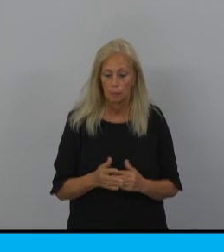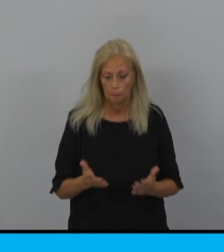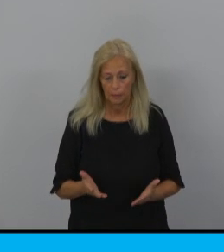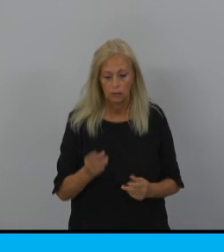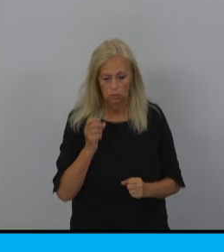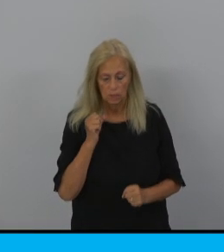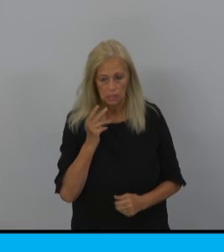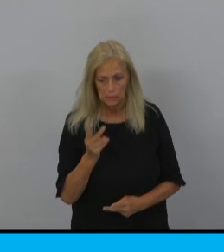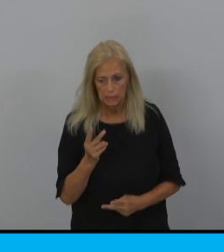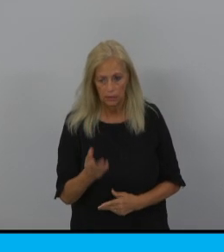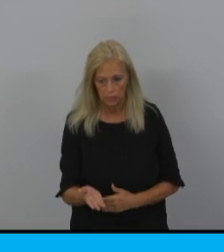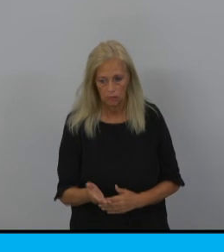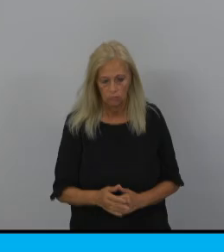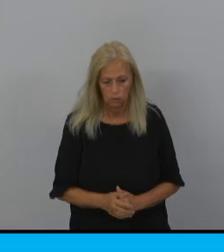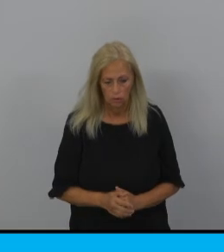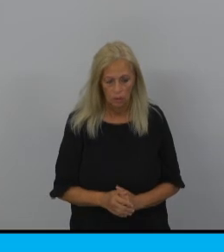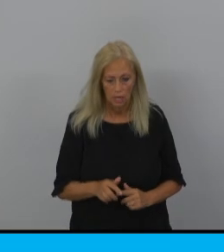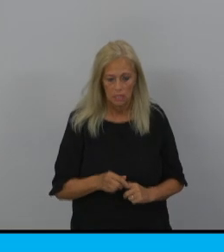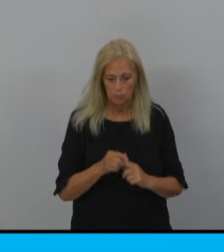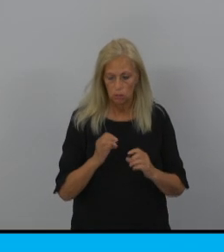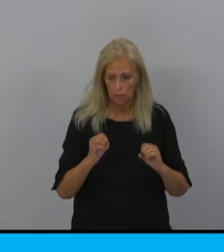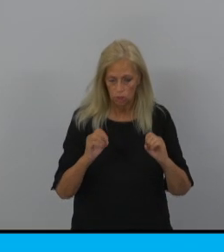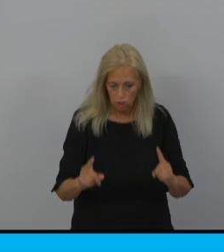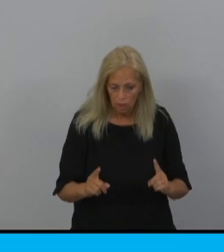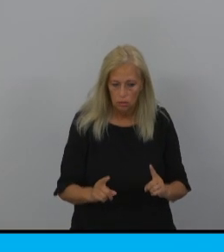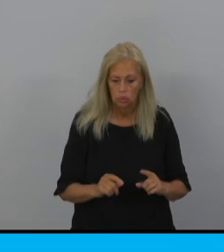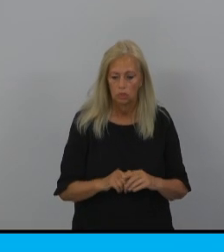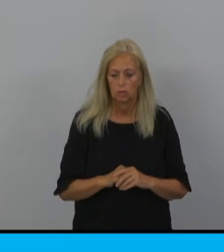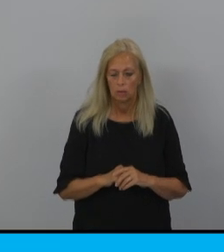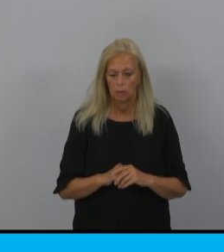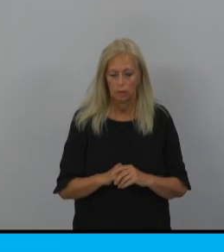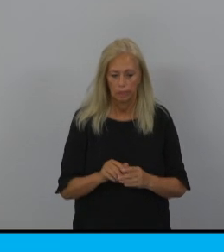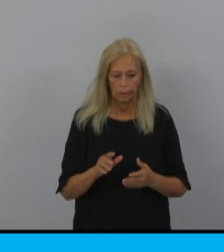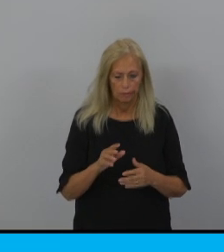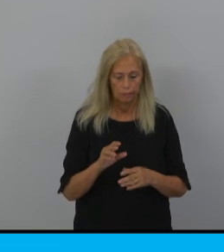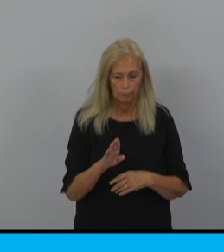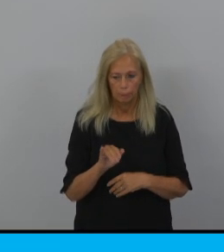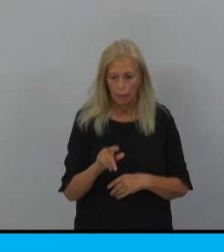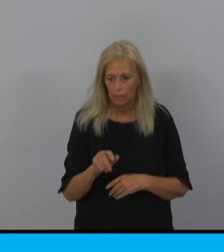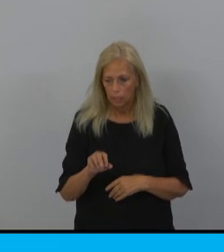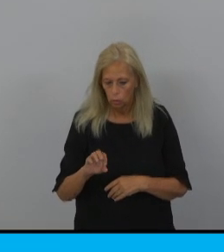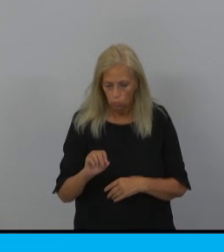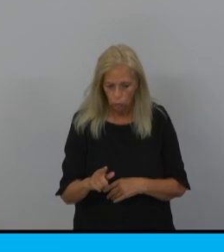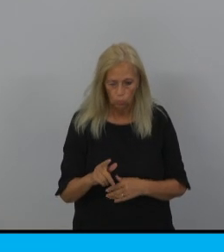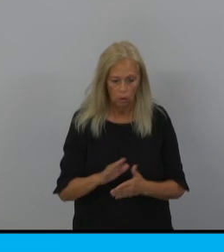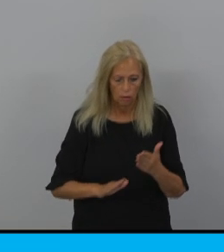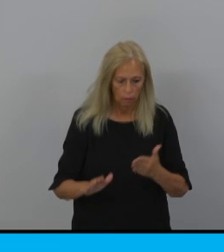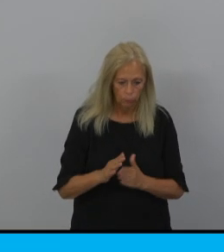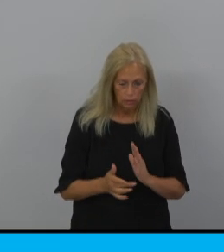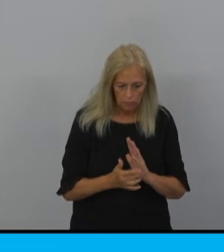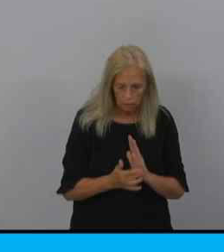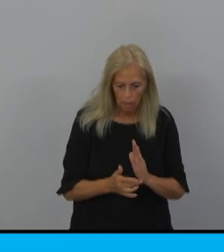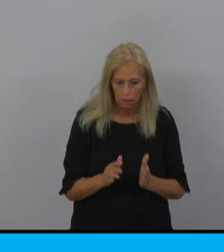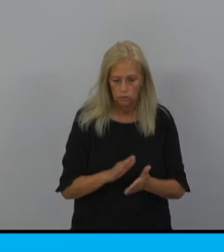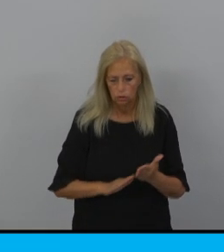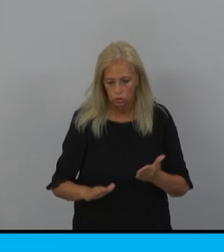So you see those there: bilingual education, career technology, college, career, military readiness, comp